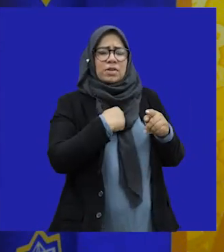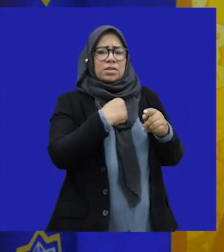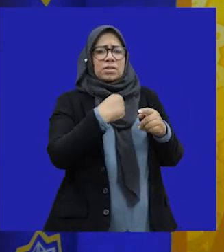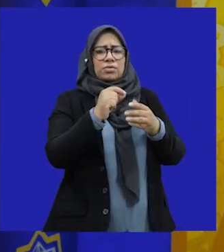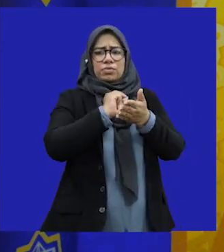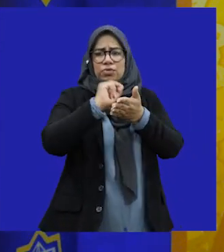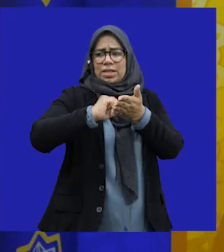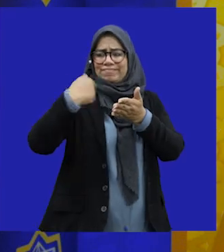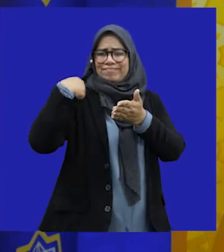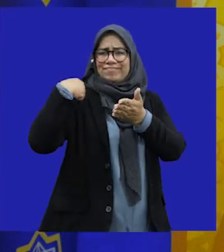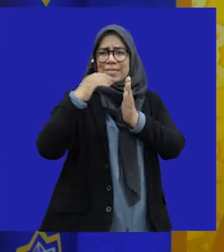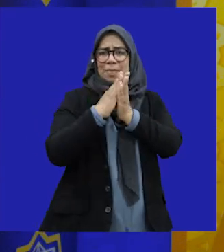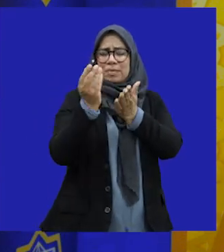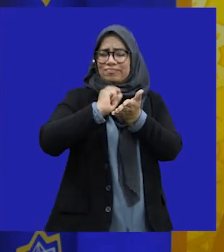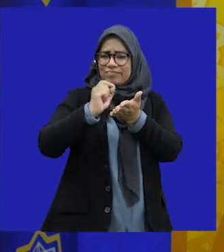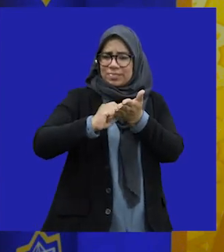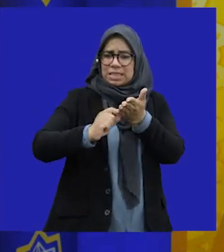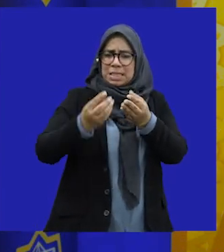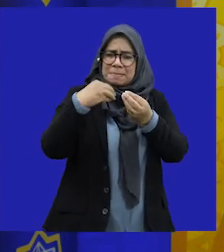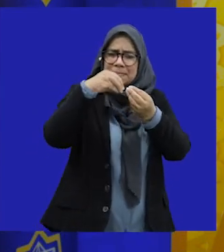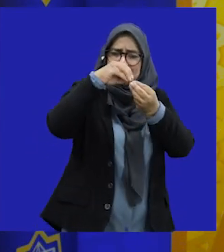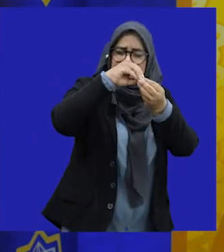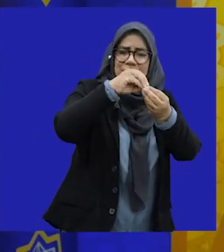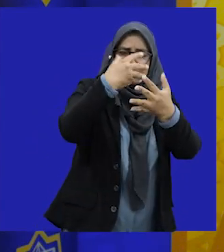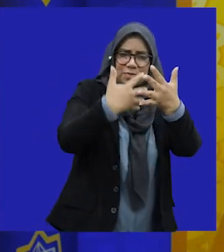deeds as being complete.